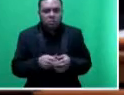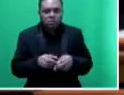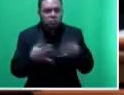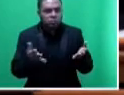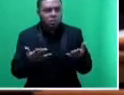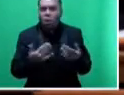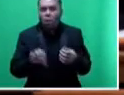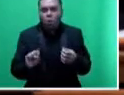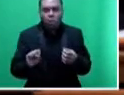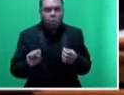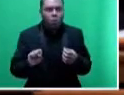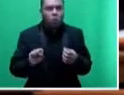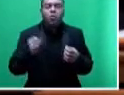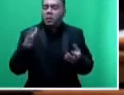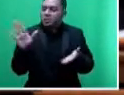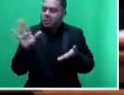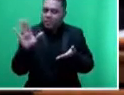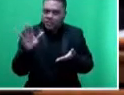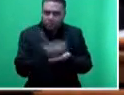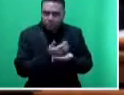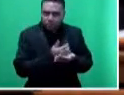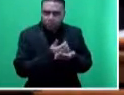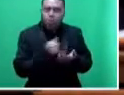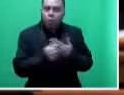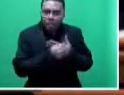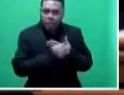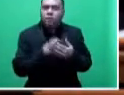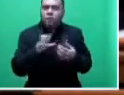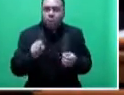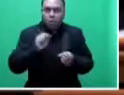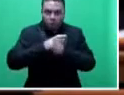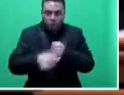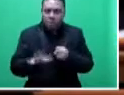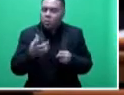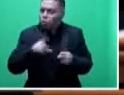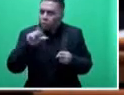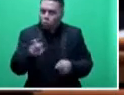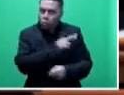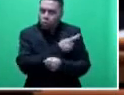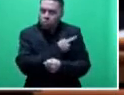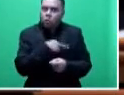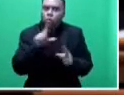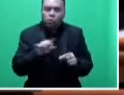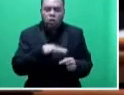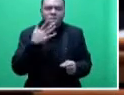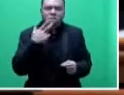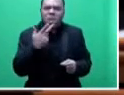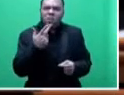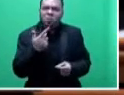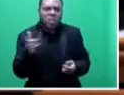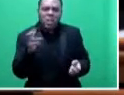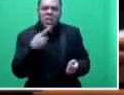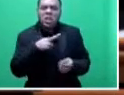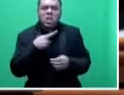doing everything to ensure that you are safe from COVID-19, but we need to play our part, or play your part. Please do not listen to fake news on social